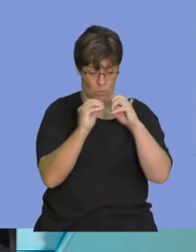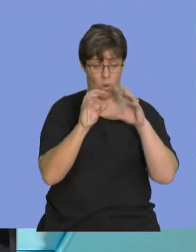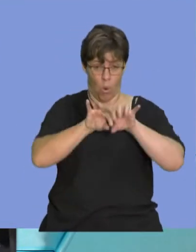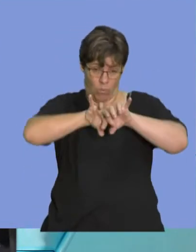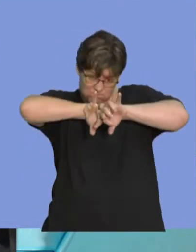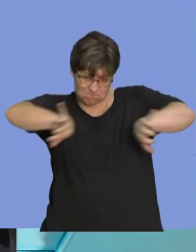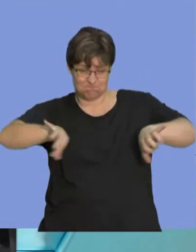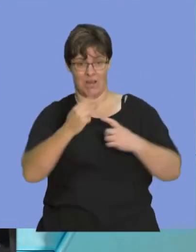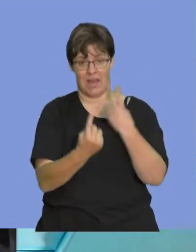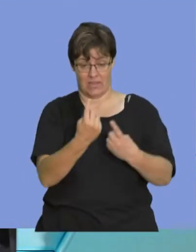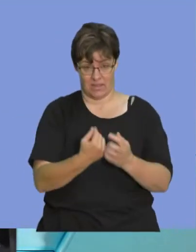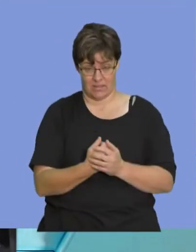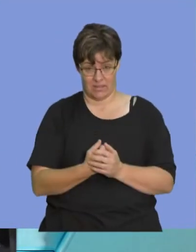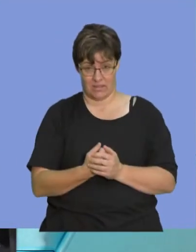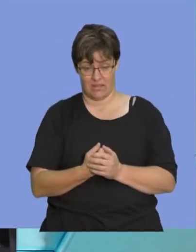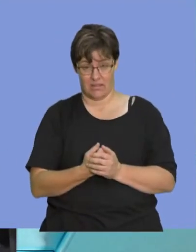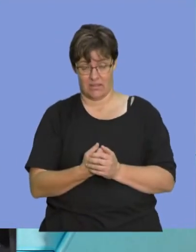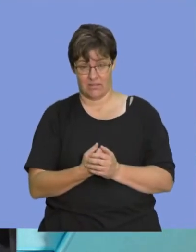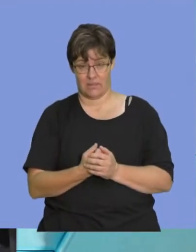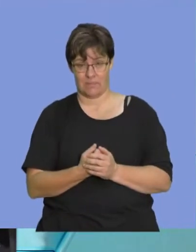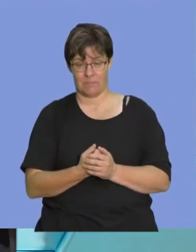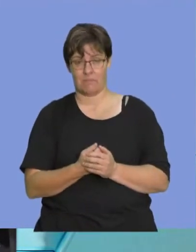Of a magnetic nature, okay? So